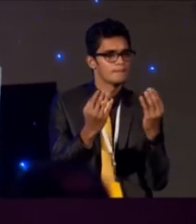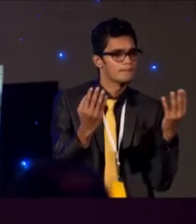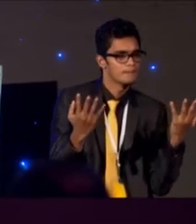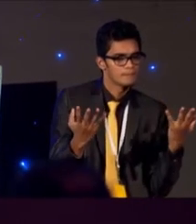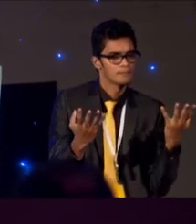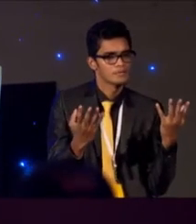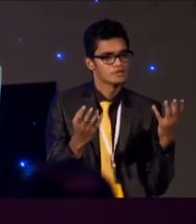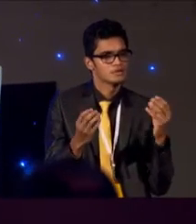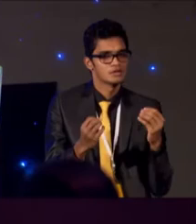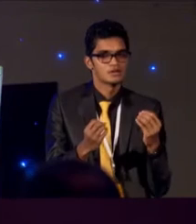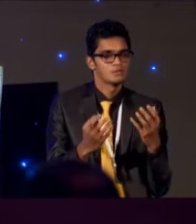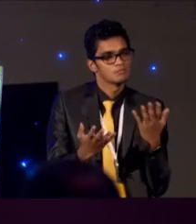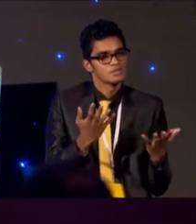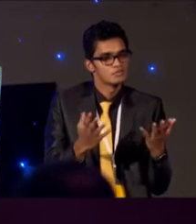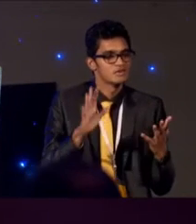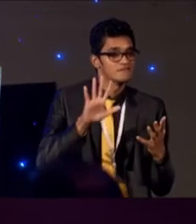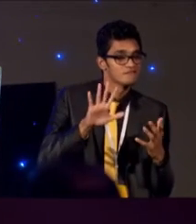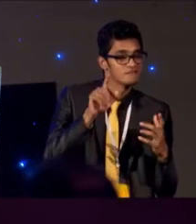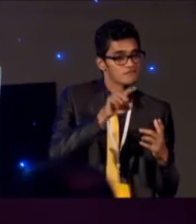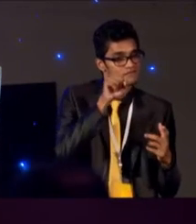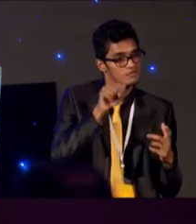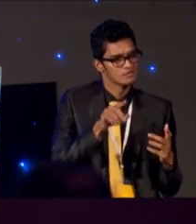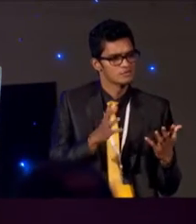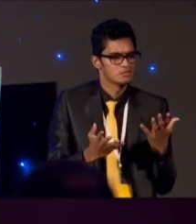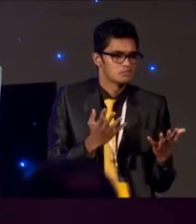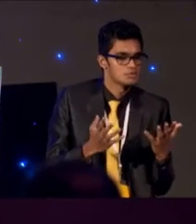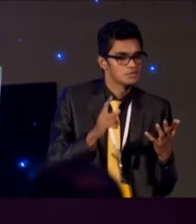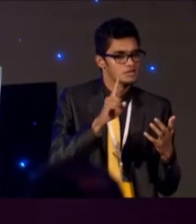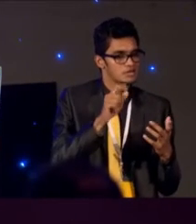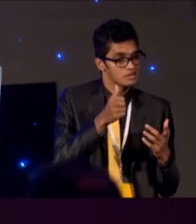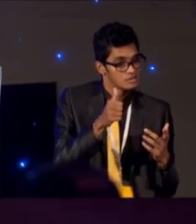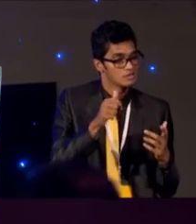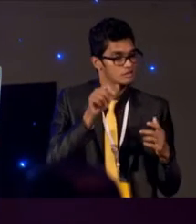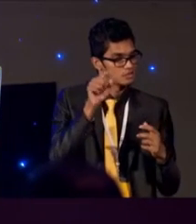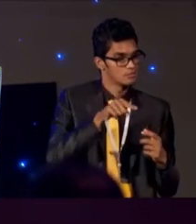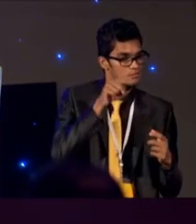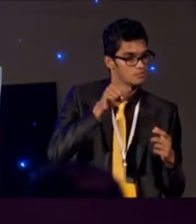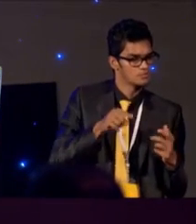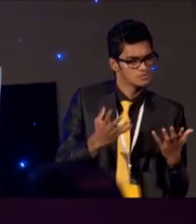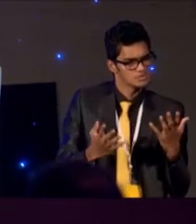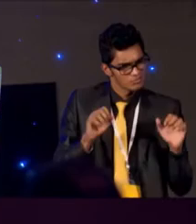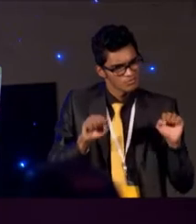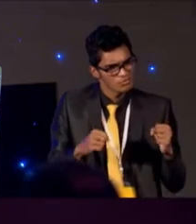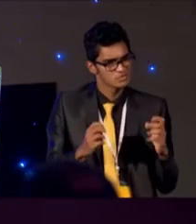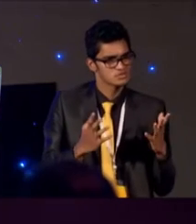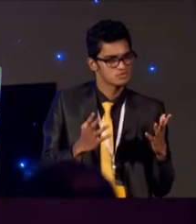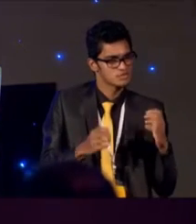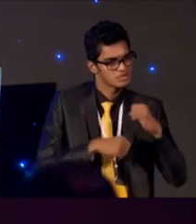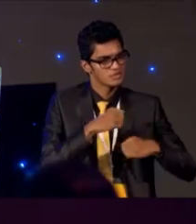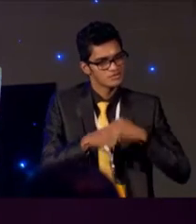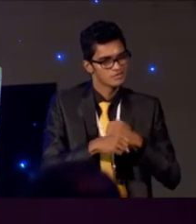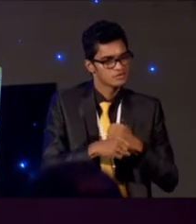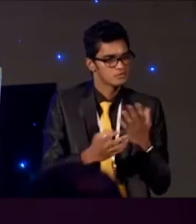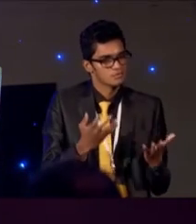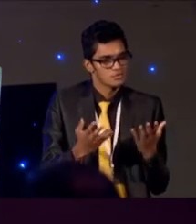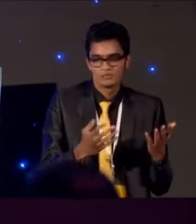year, can they have 5%, 10%, 12%? Can we have some kind of reservations?